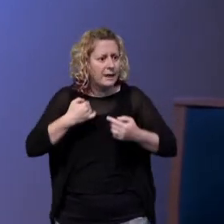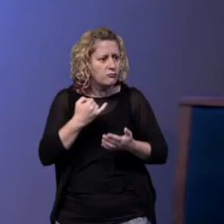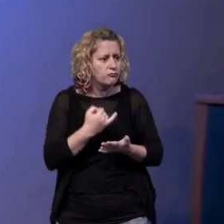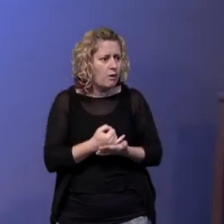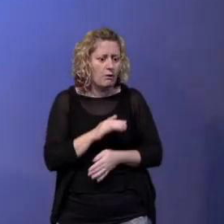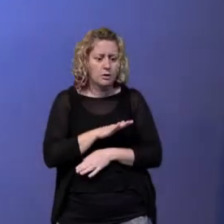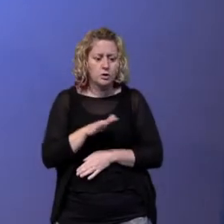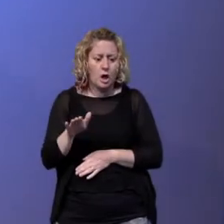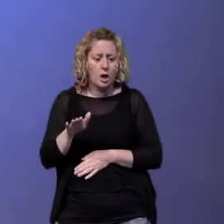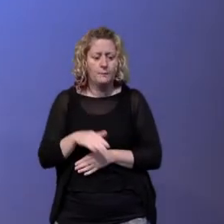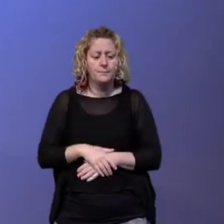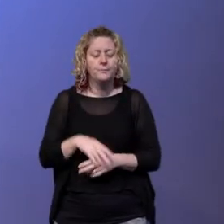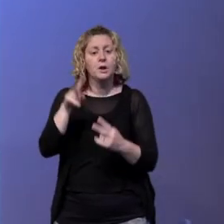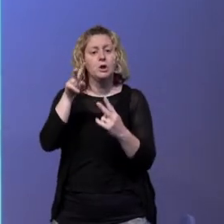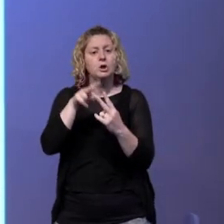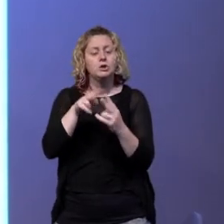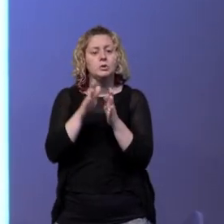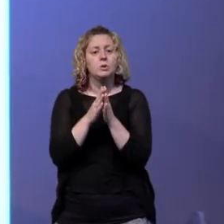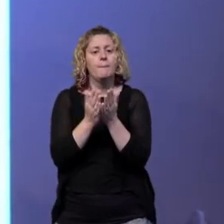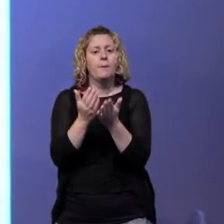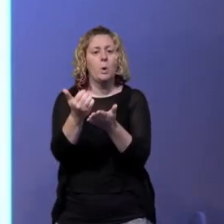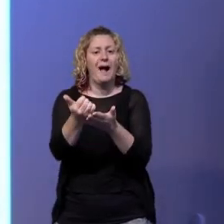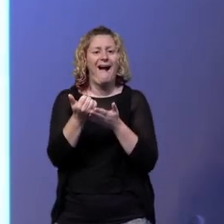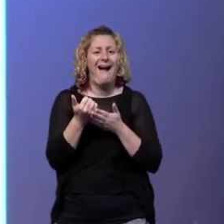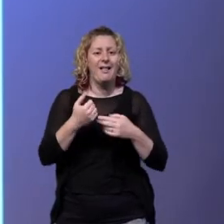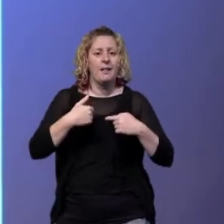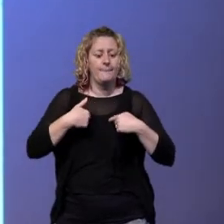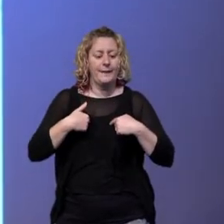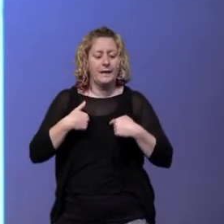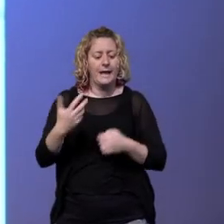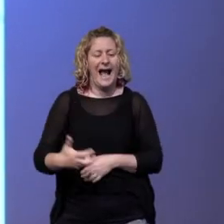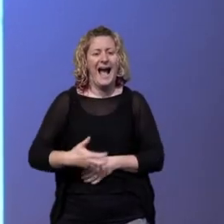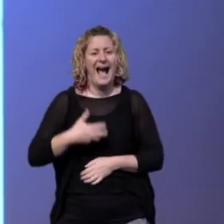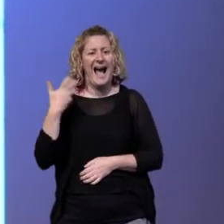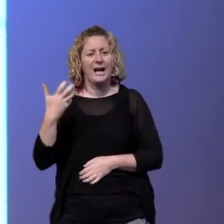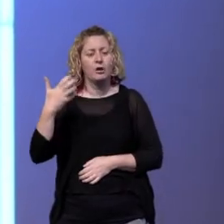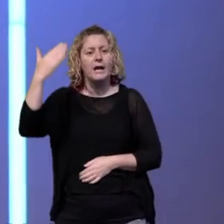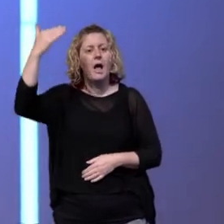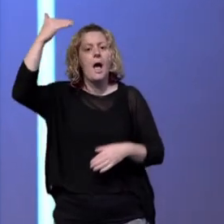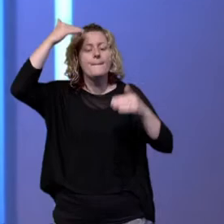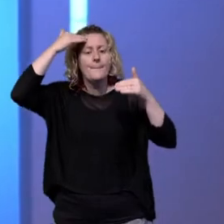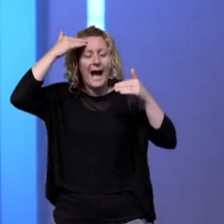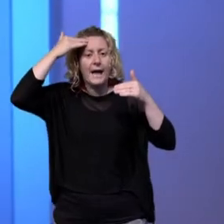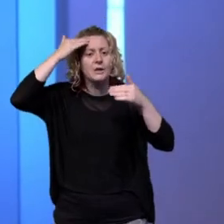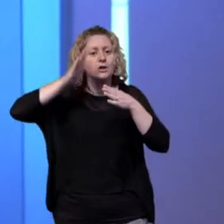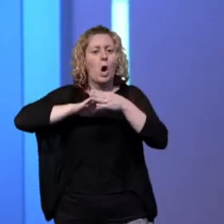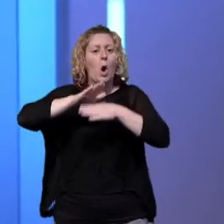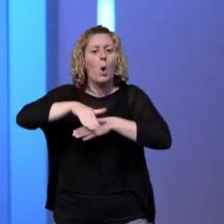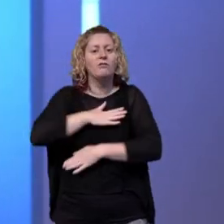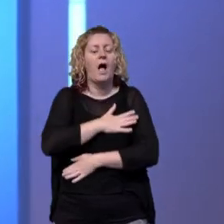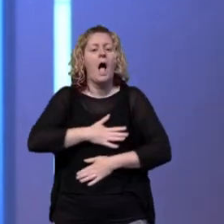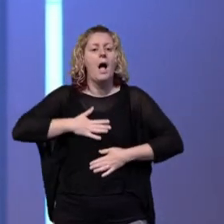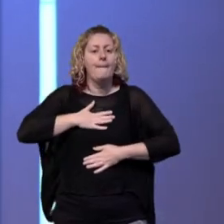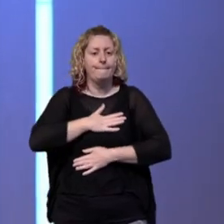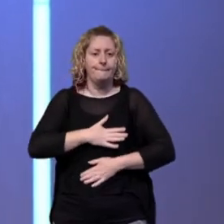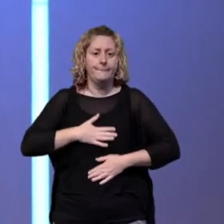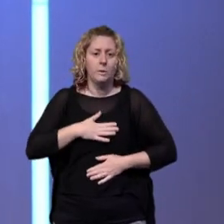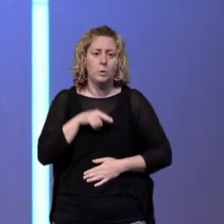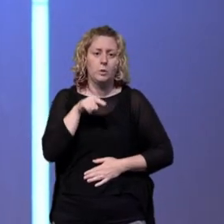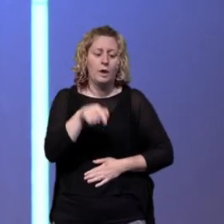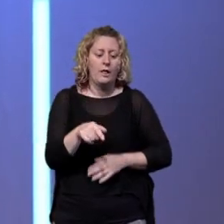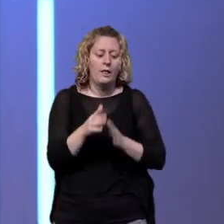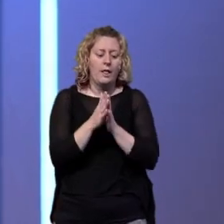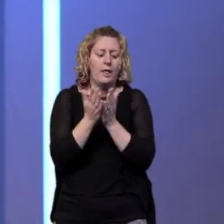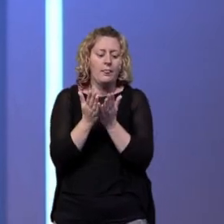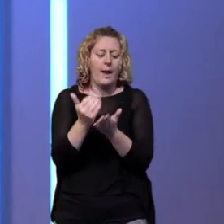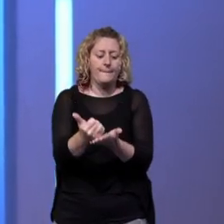blind spots? 2 books that really helped me on this. One on anger, Mind Over Mood by Podesky. Really helped. I have them down